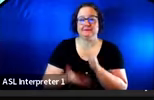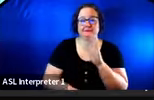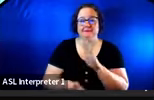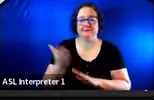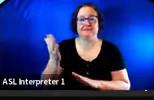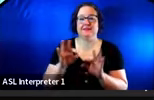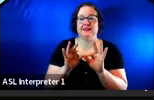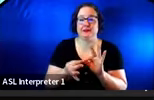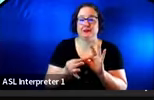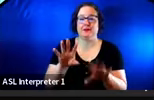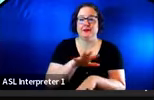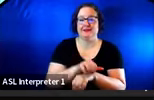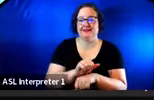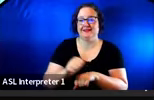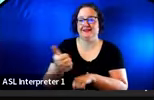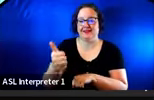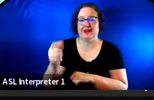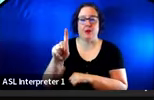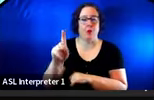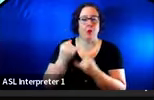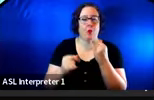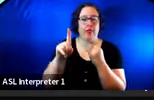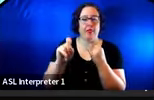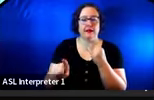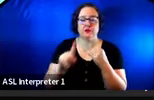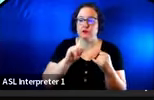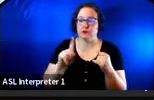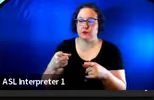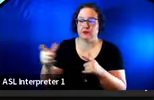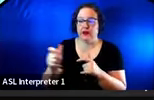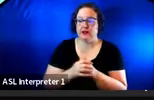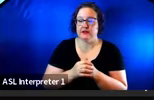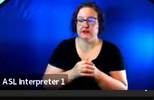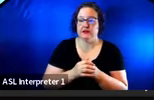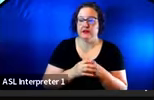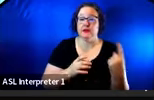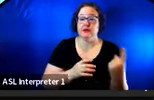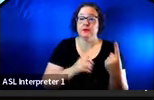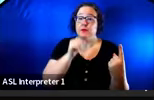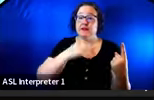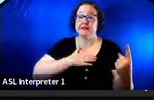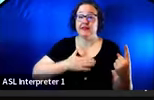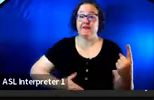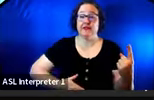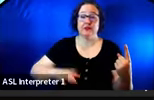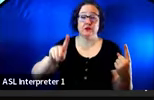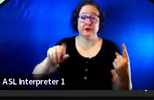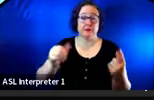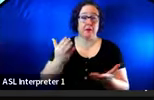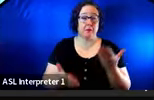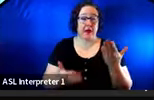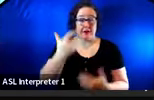have our interpretation booked till 10. I'm going to ask one last question. Maybe we can get through it quick. Would someone that doesn't have a physical disability but may